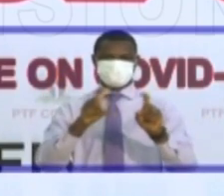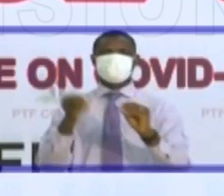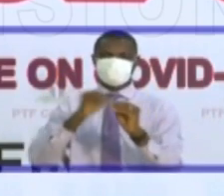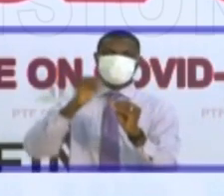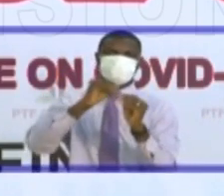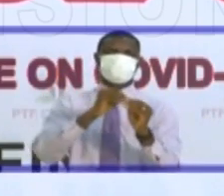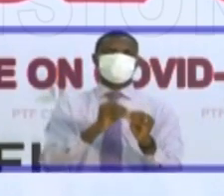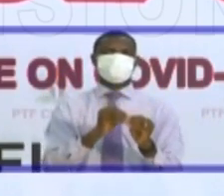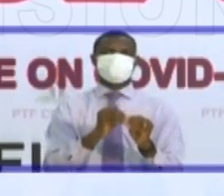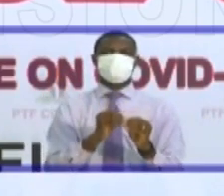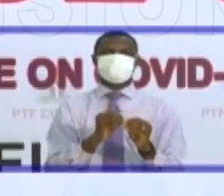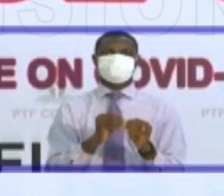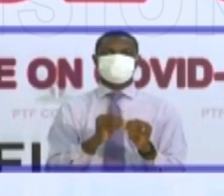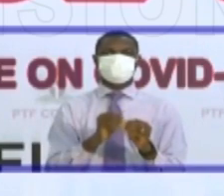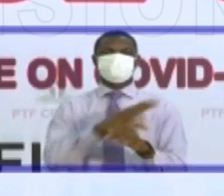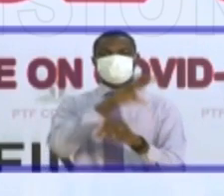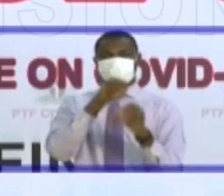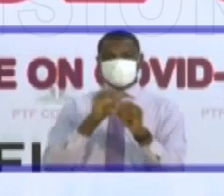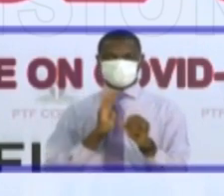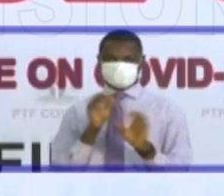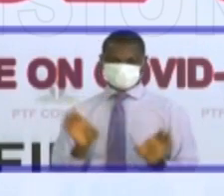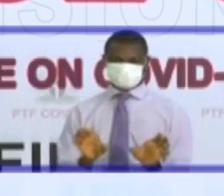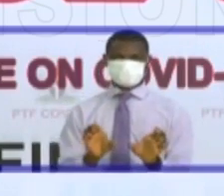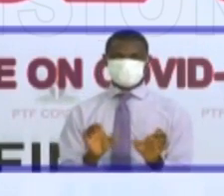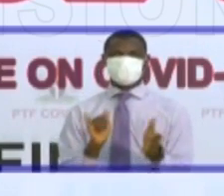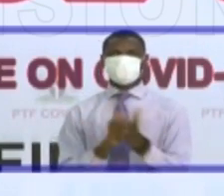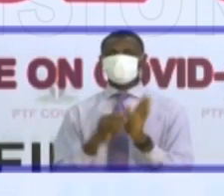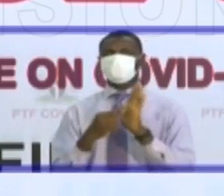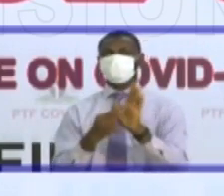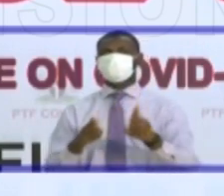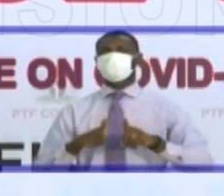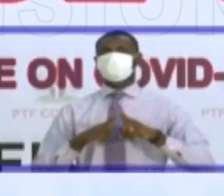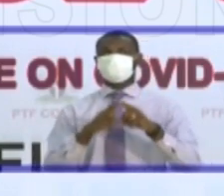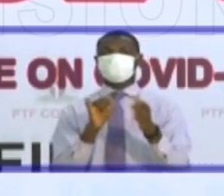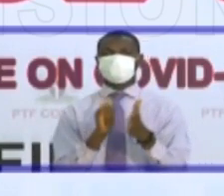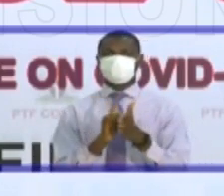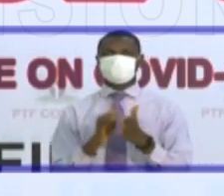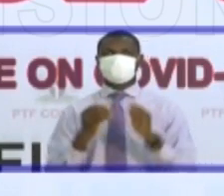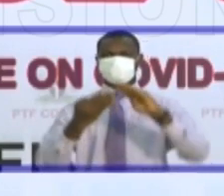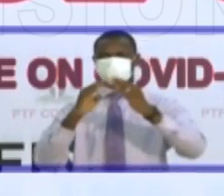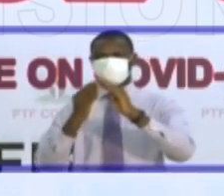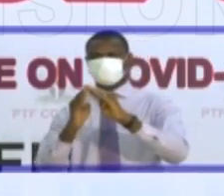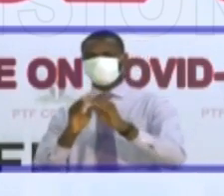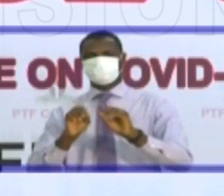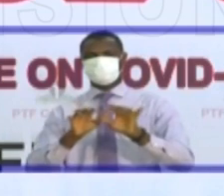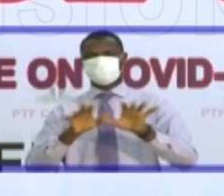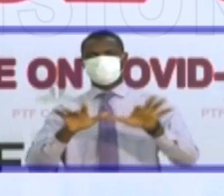activities, as well as evidence that community spread is taking place.